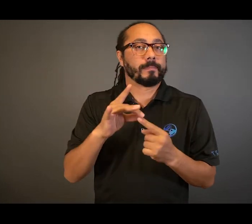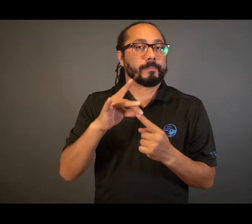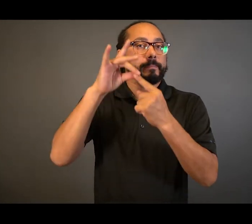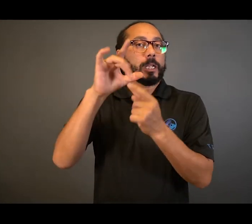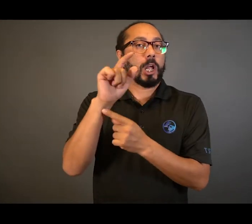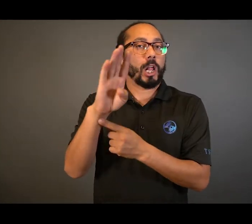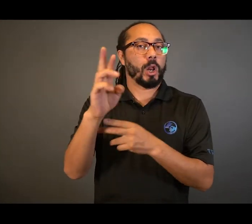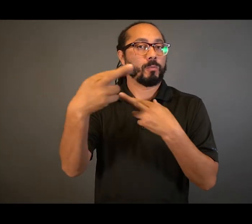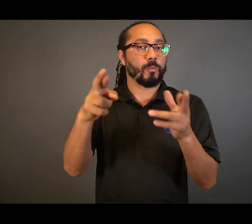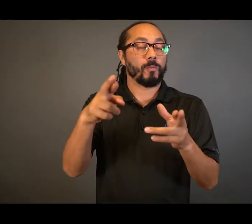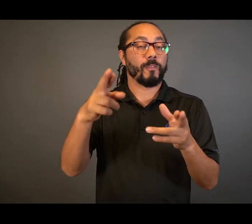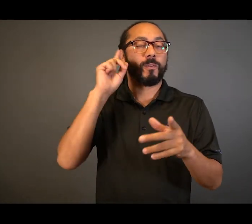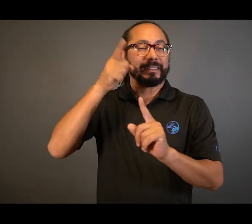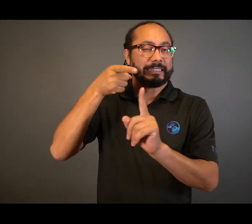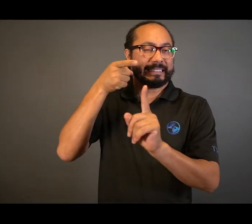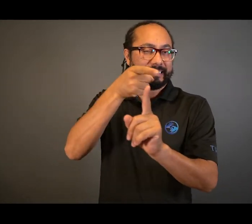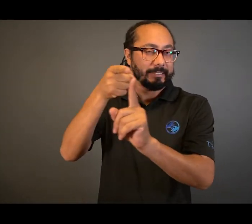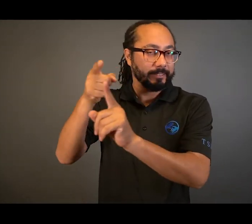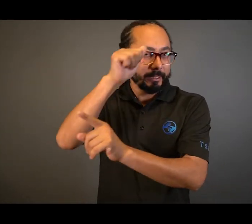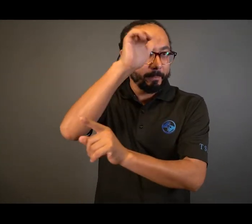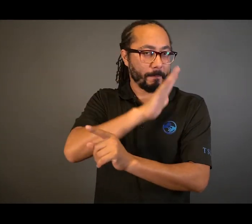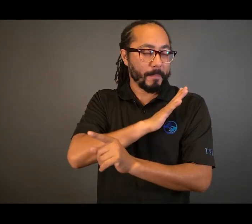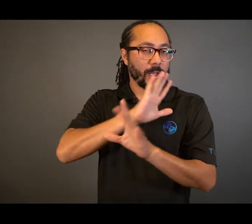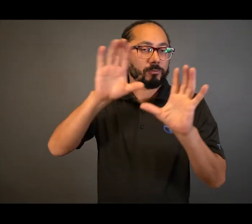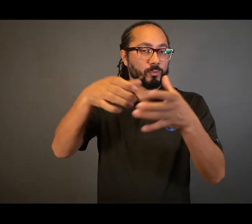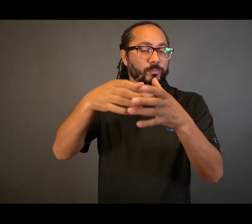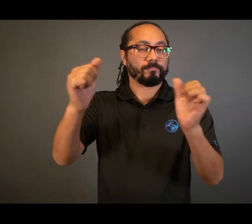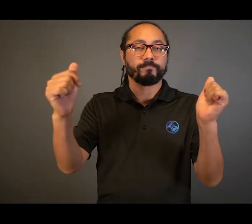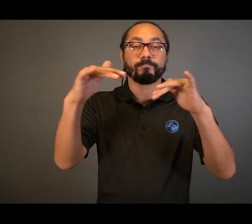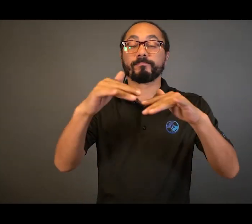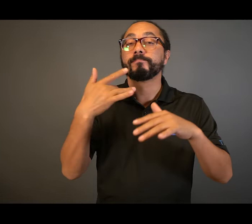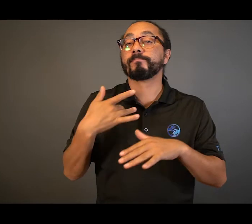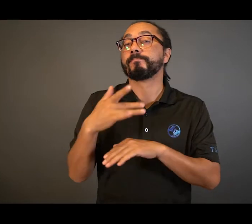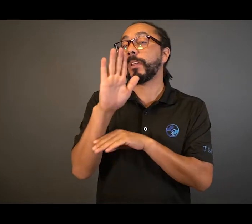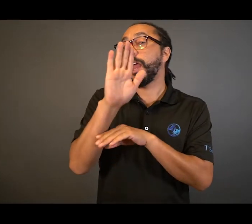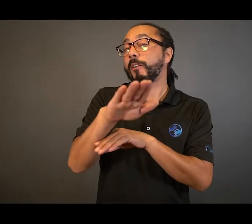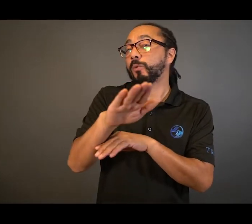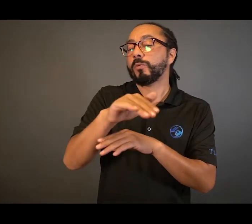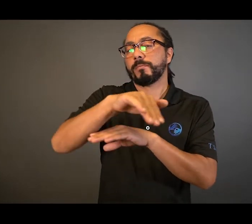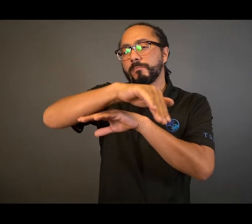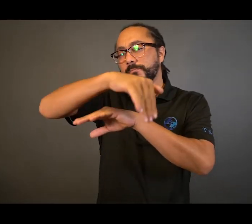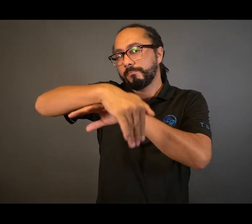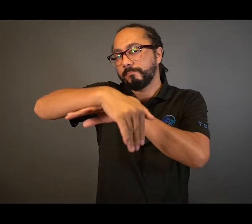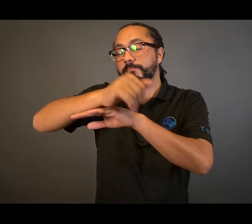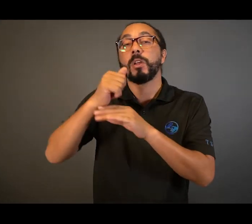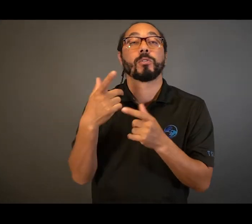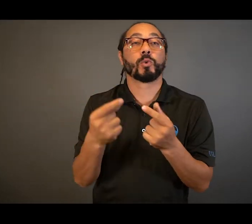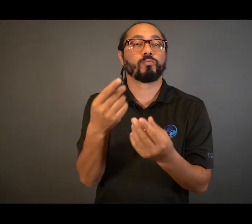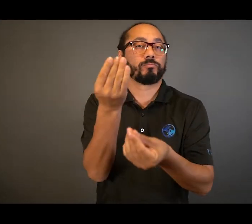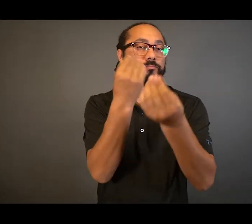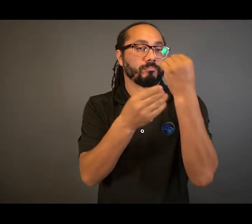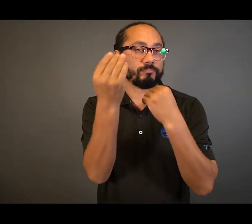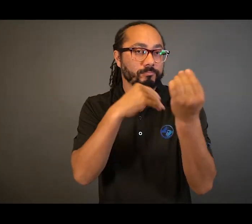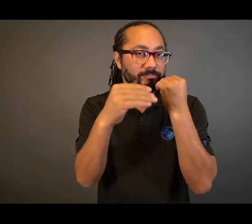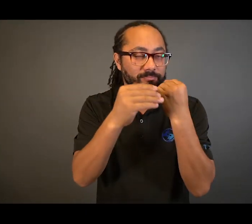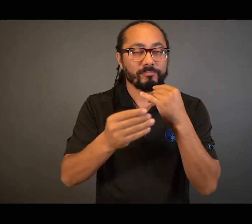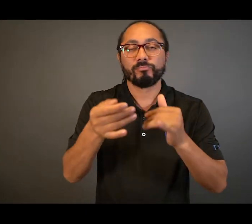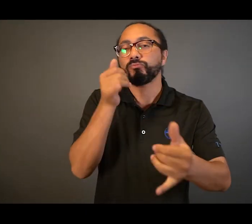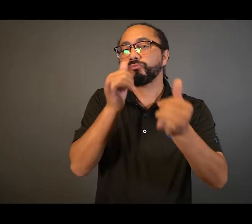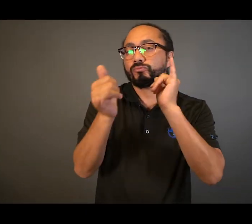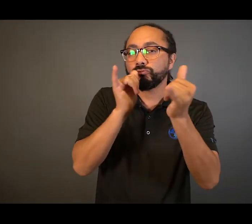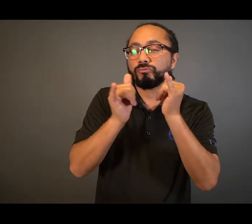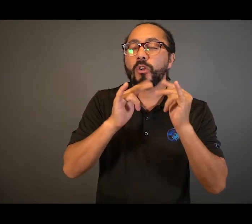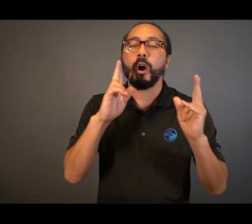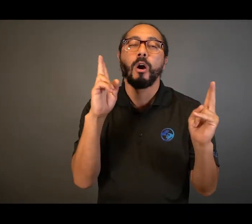an exclusive club room for certain groups of men. They would gather in the late afternoon or early evening for a tavern